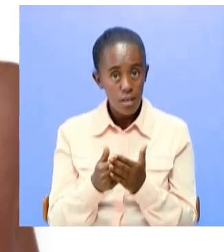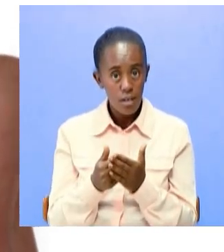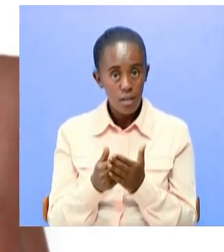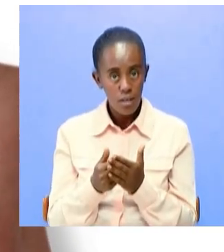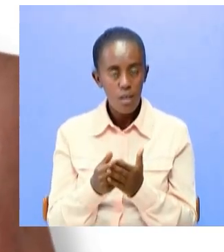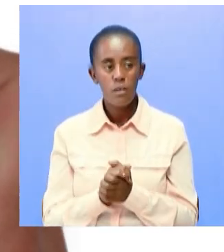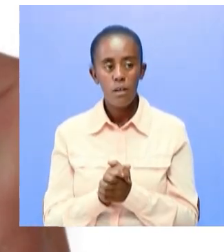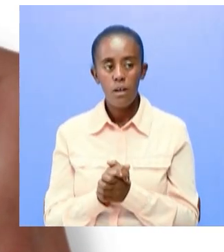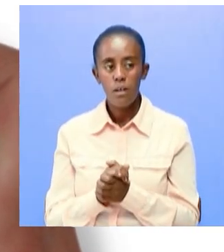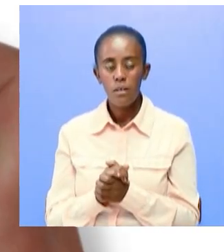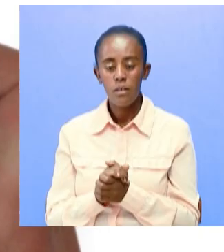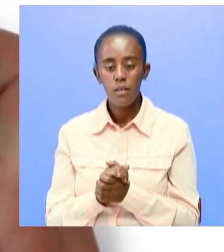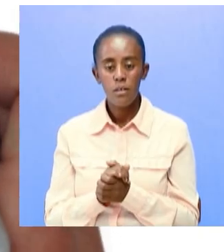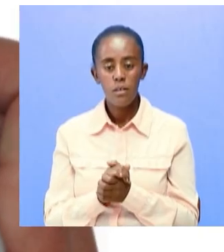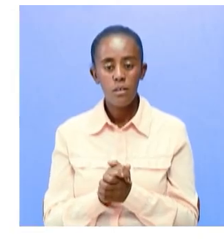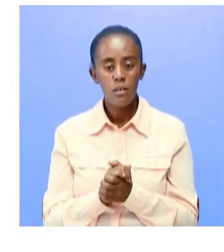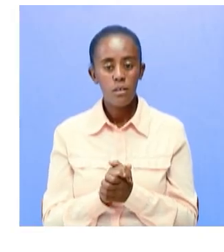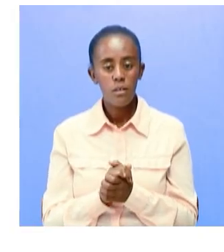restaurant or